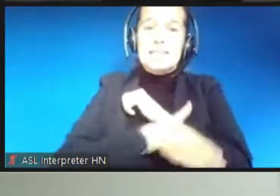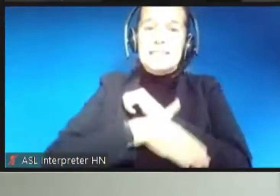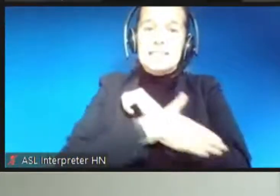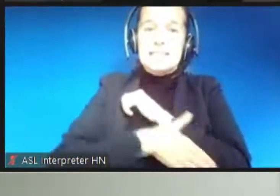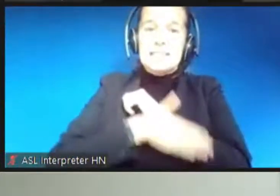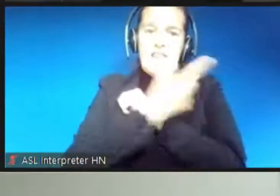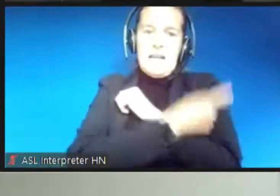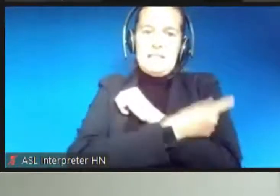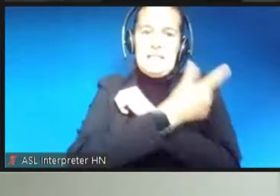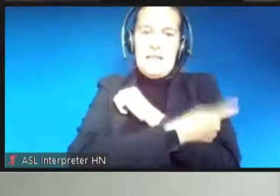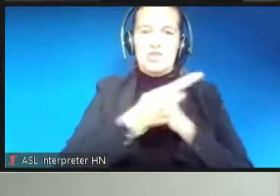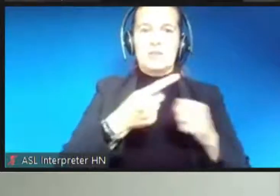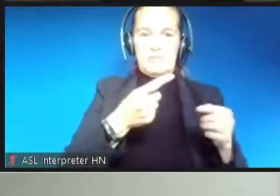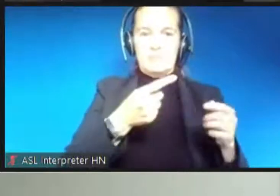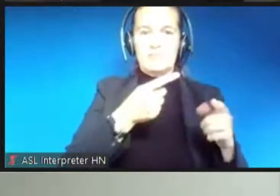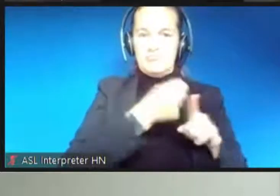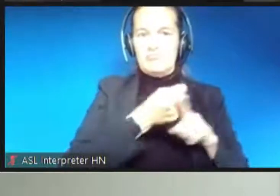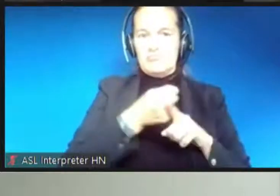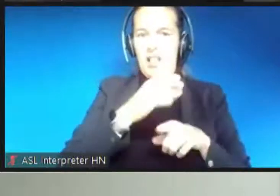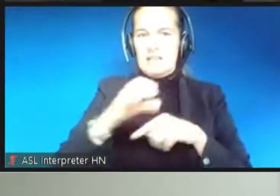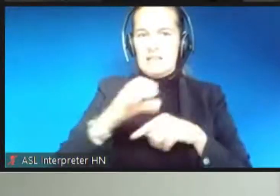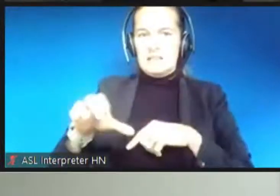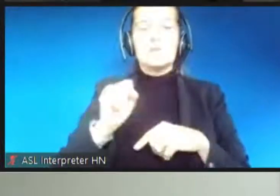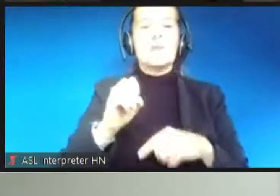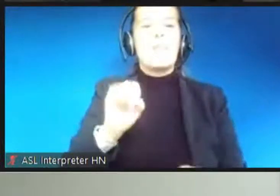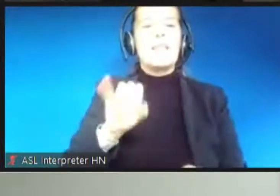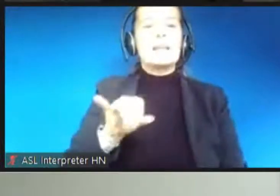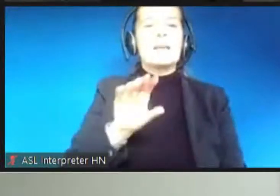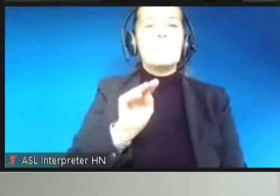that, go online to